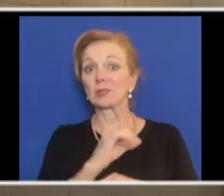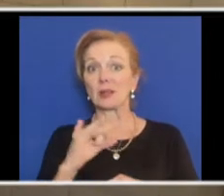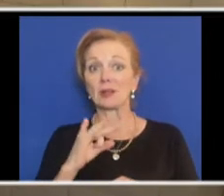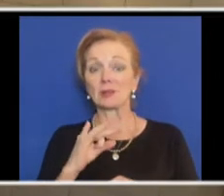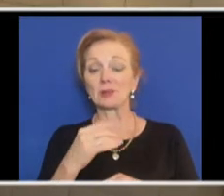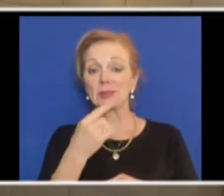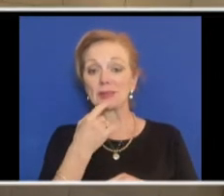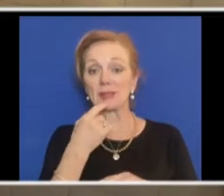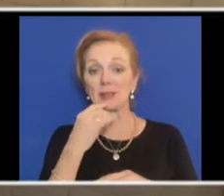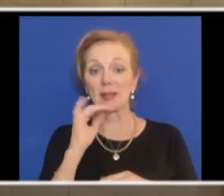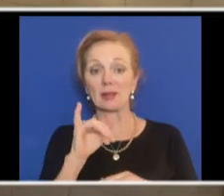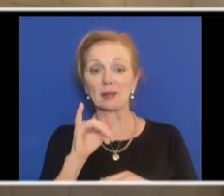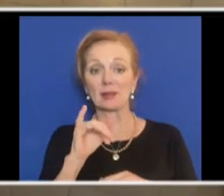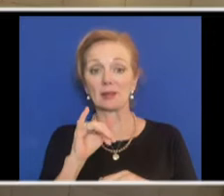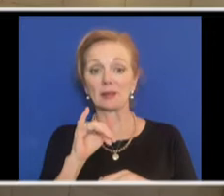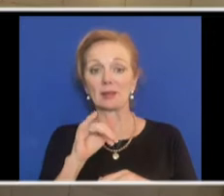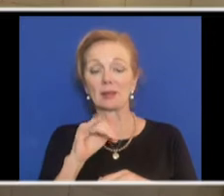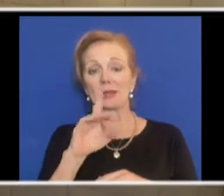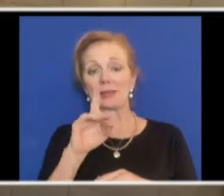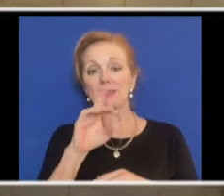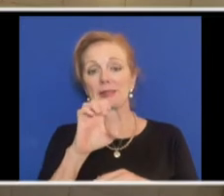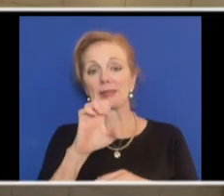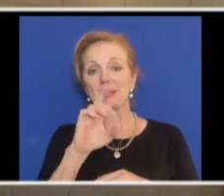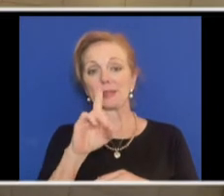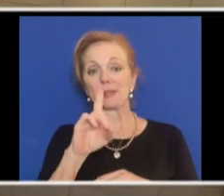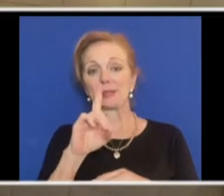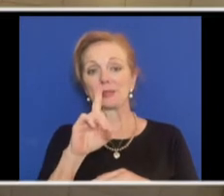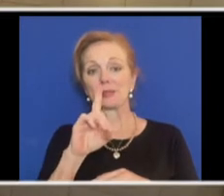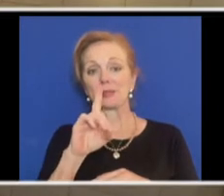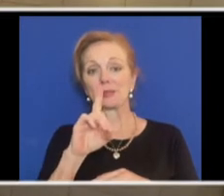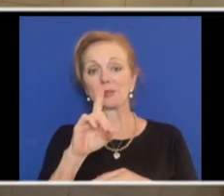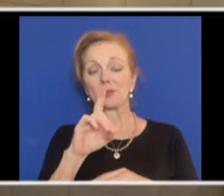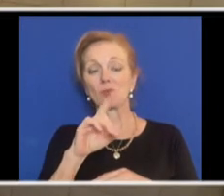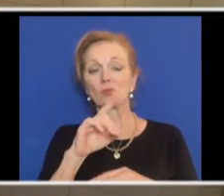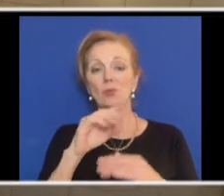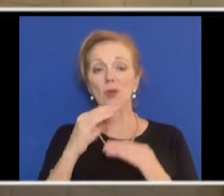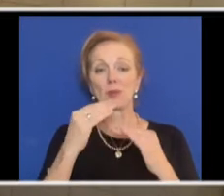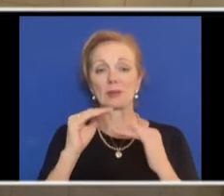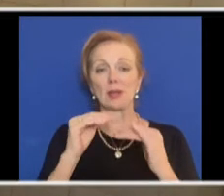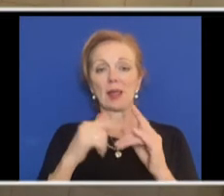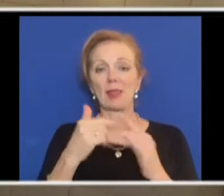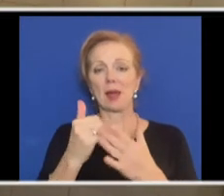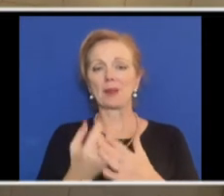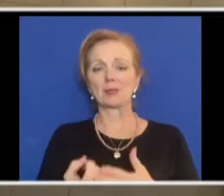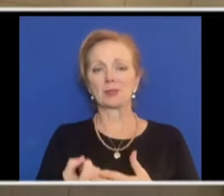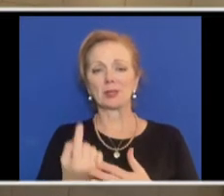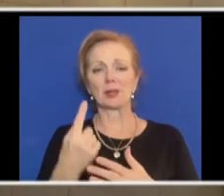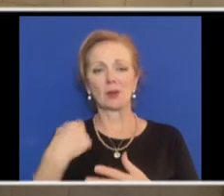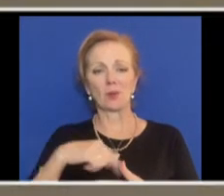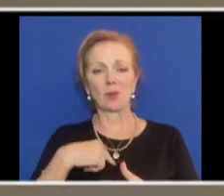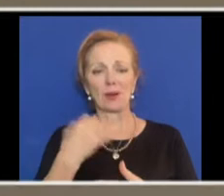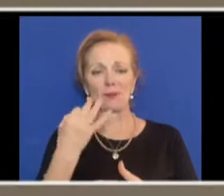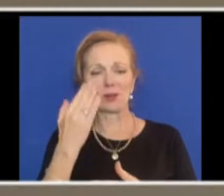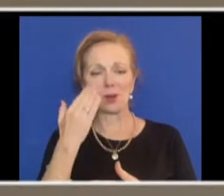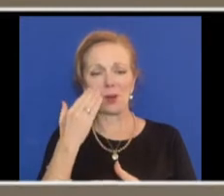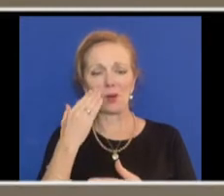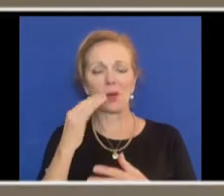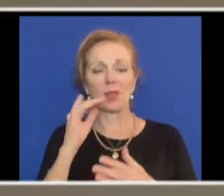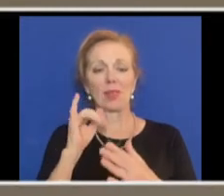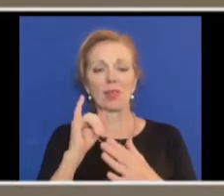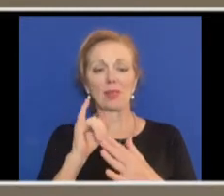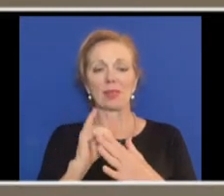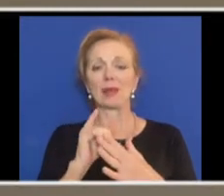mentioned the D restrictions that are in the area help me understand if we know that this street